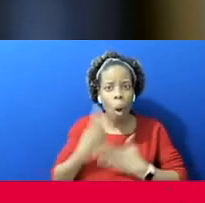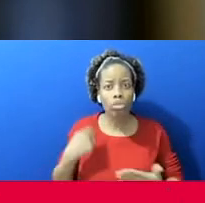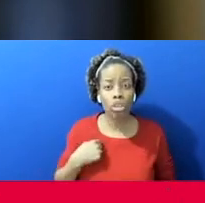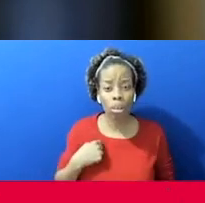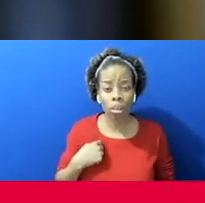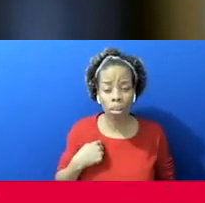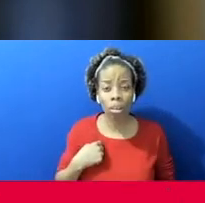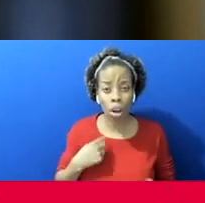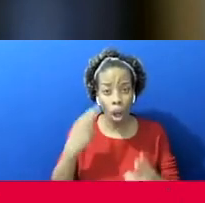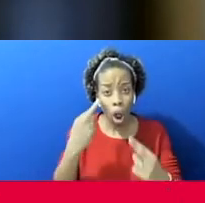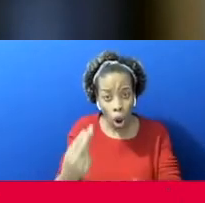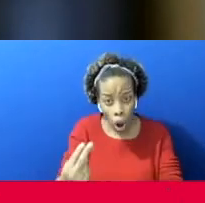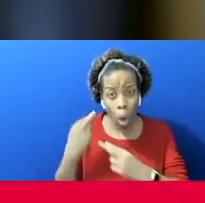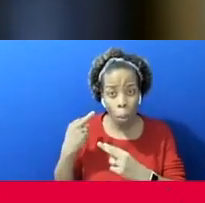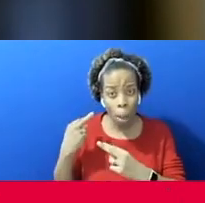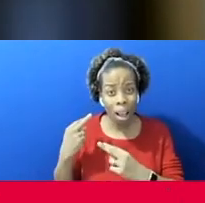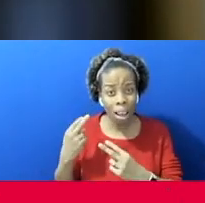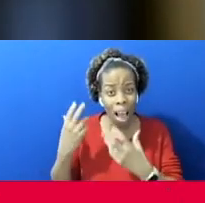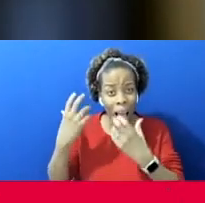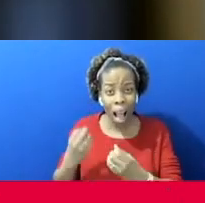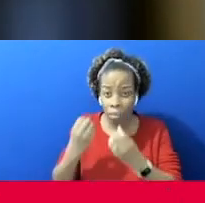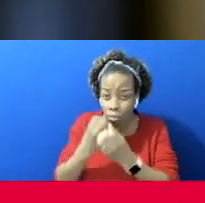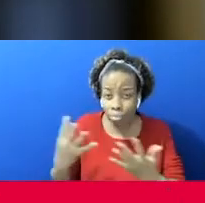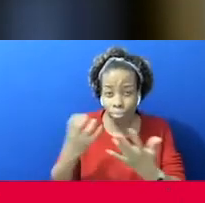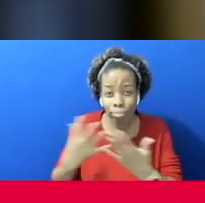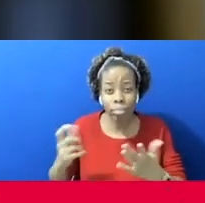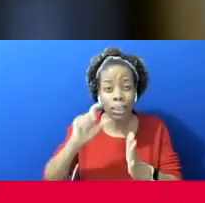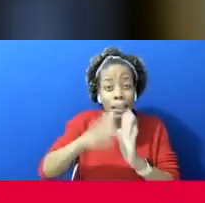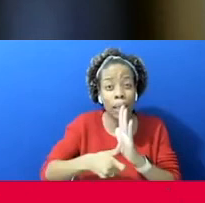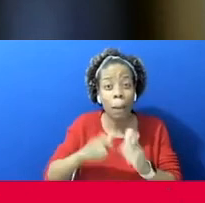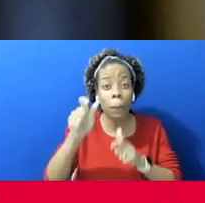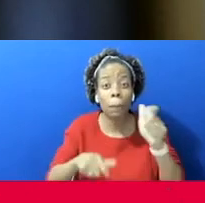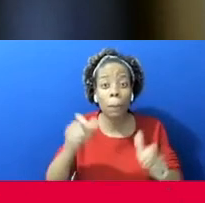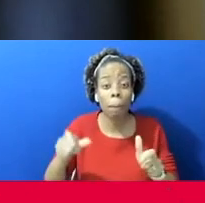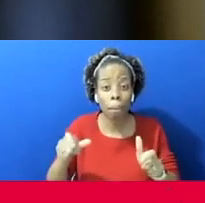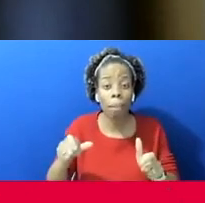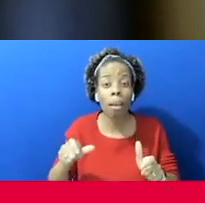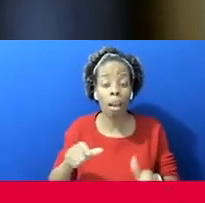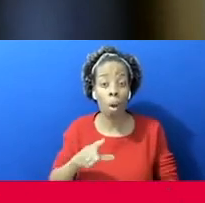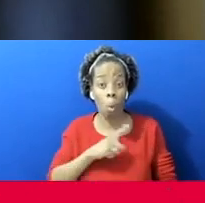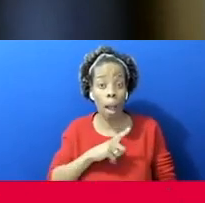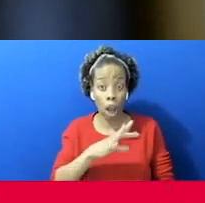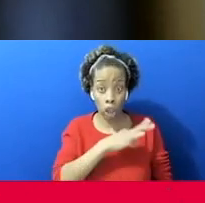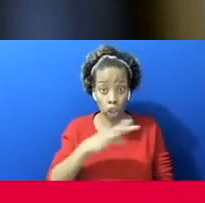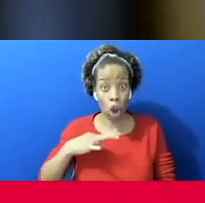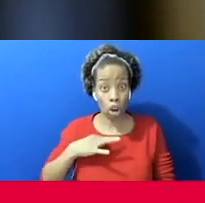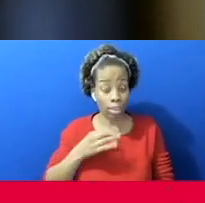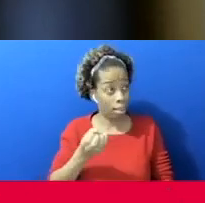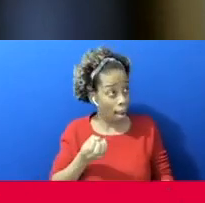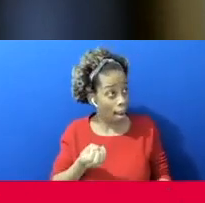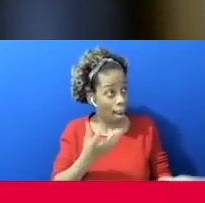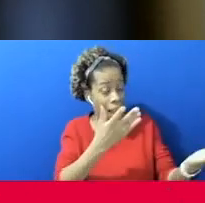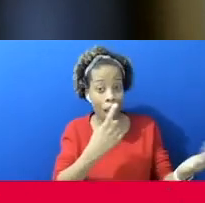decades. In the best example for disabled people is doctors are the ones that do research on us. And that